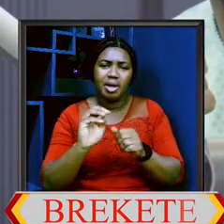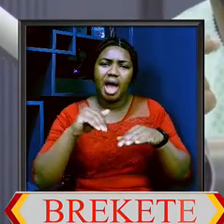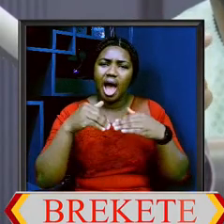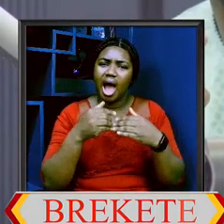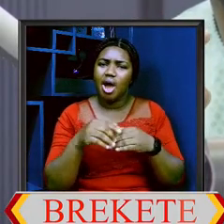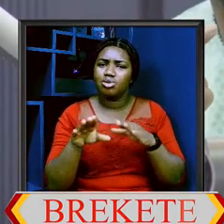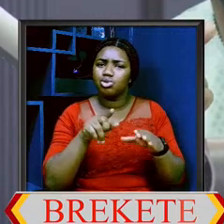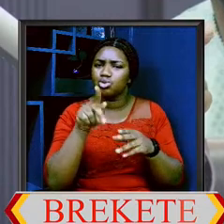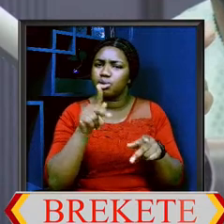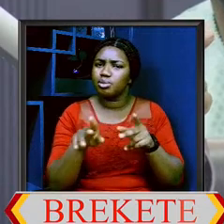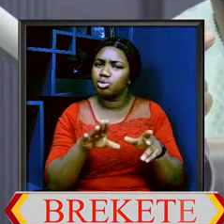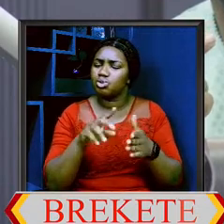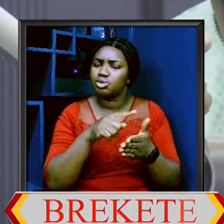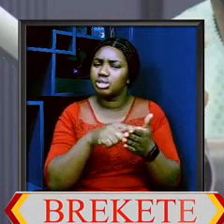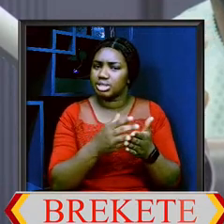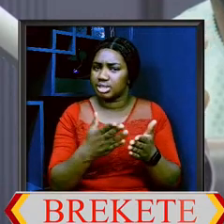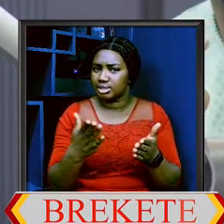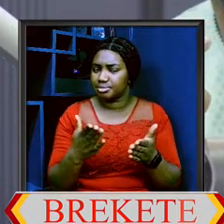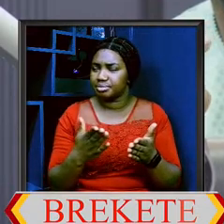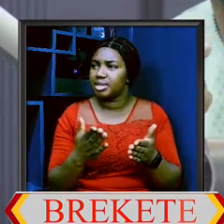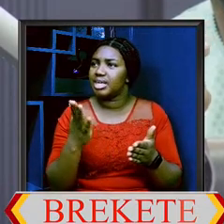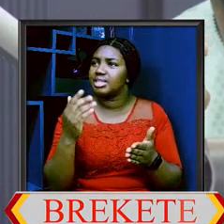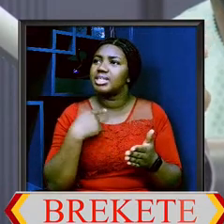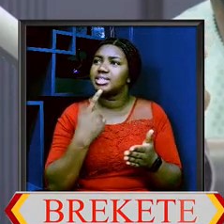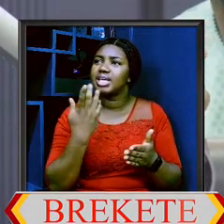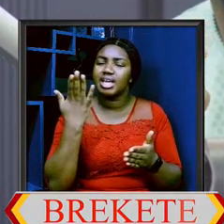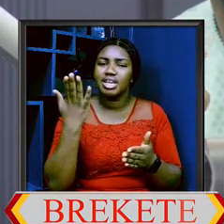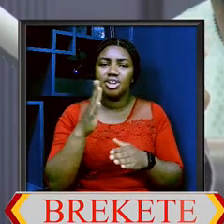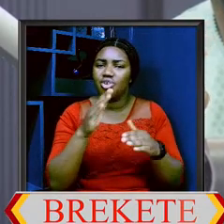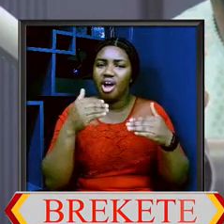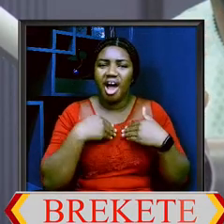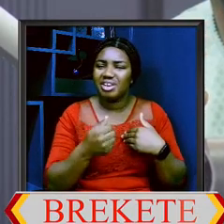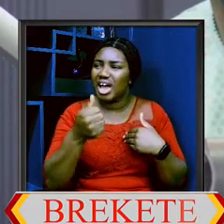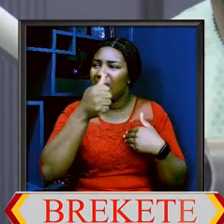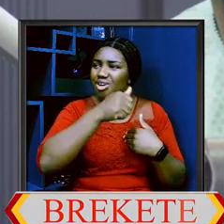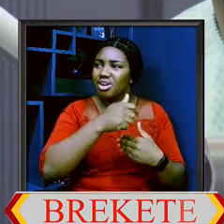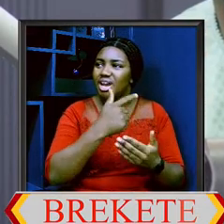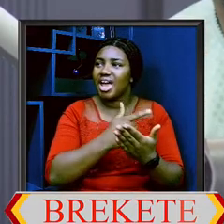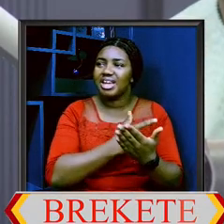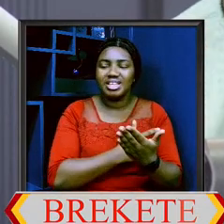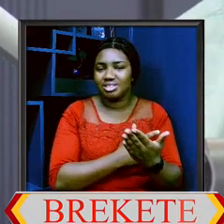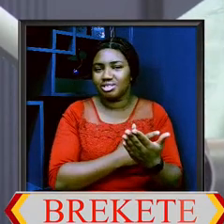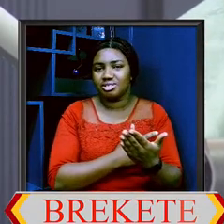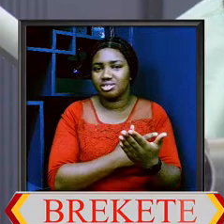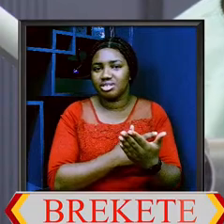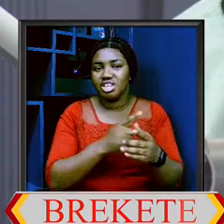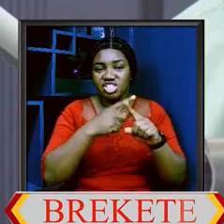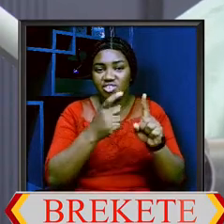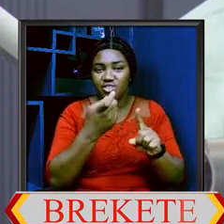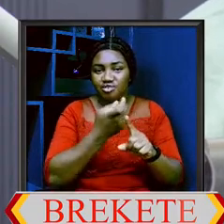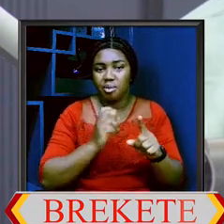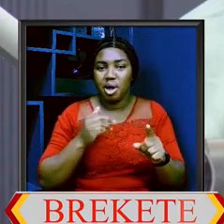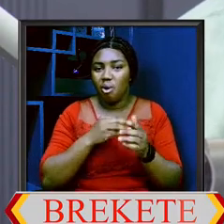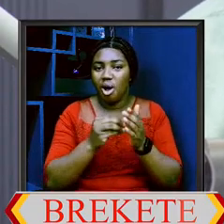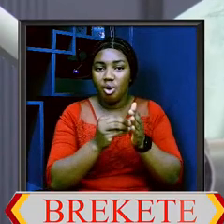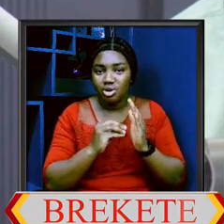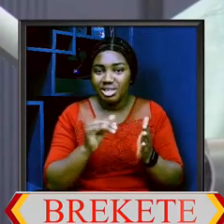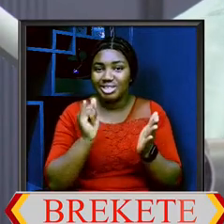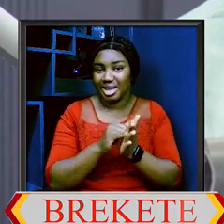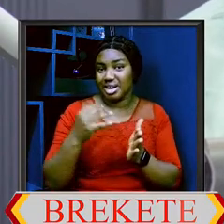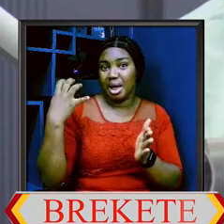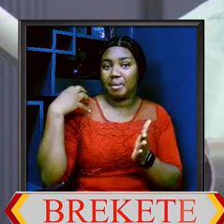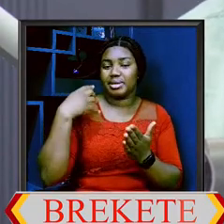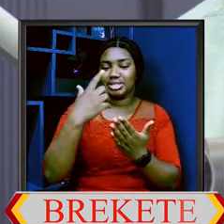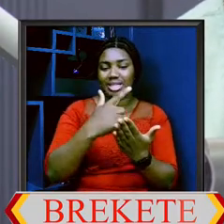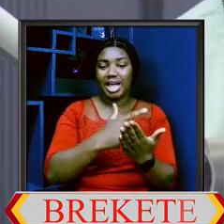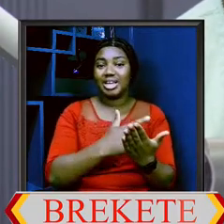thing they said they have no any other list apart from that our own and the master list me yes